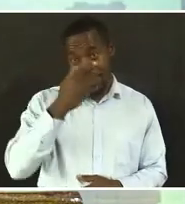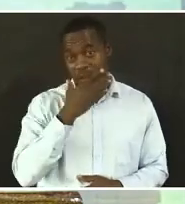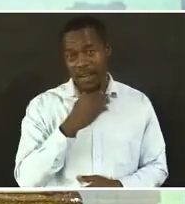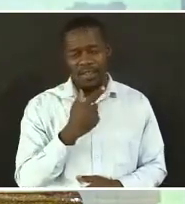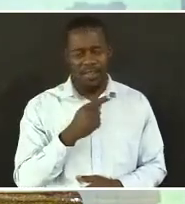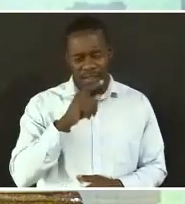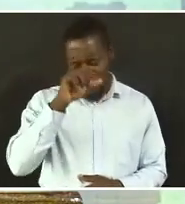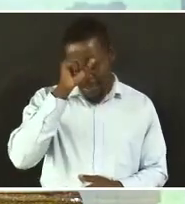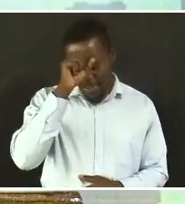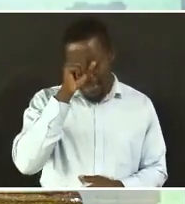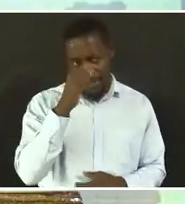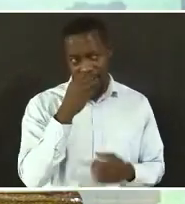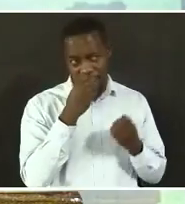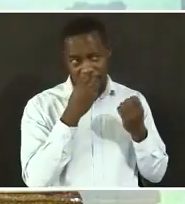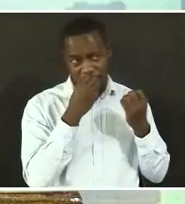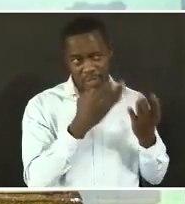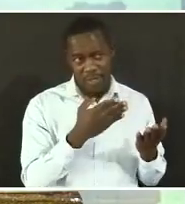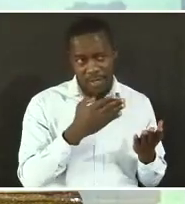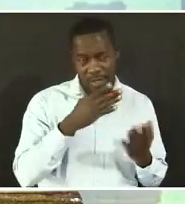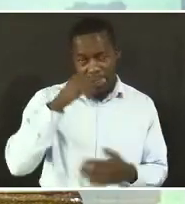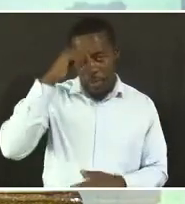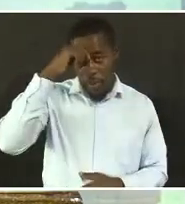the wise, give us your oil.